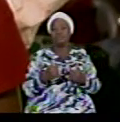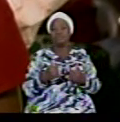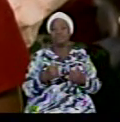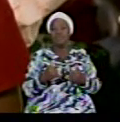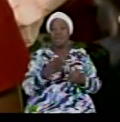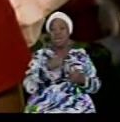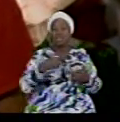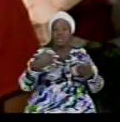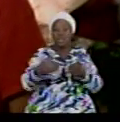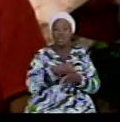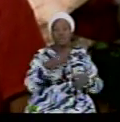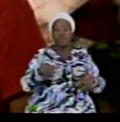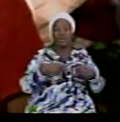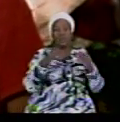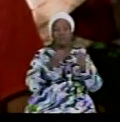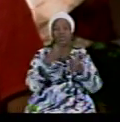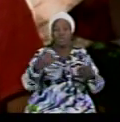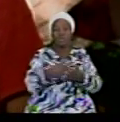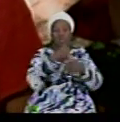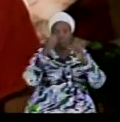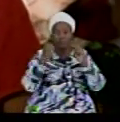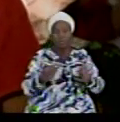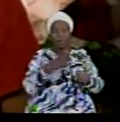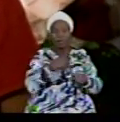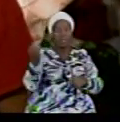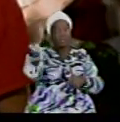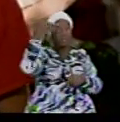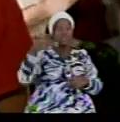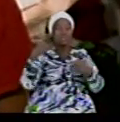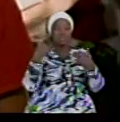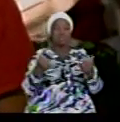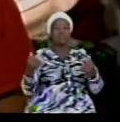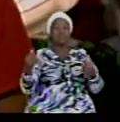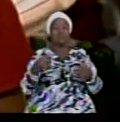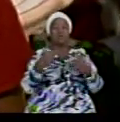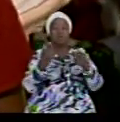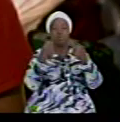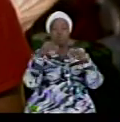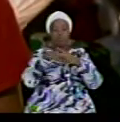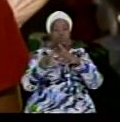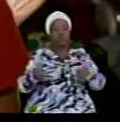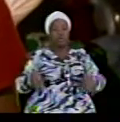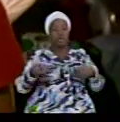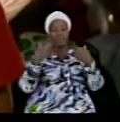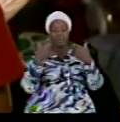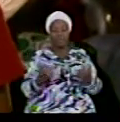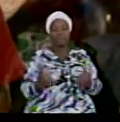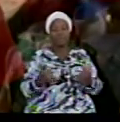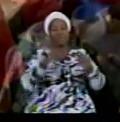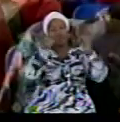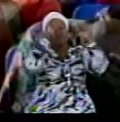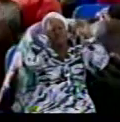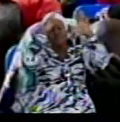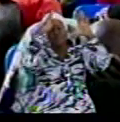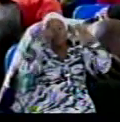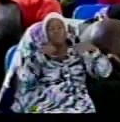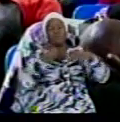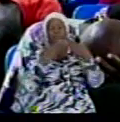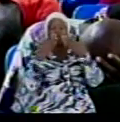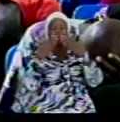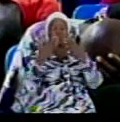And the new life, or the new power and the grace take over your life right now. Father, we thank